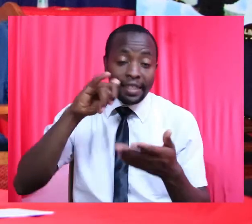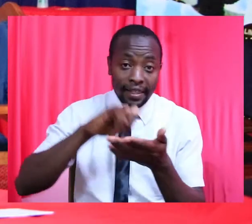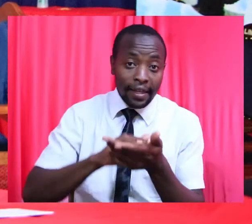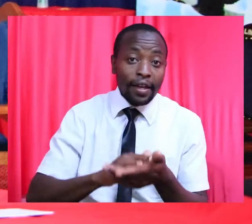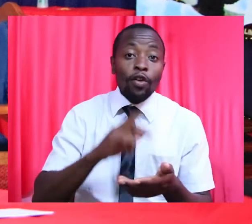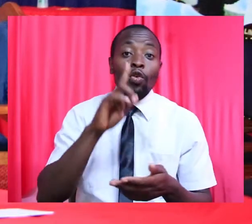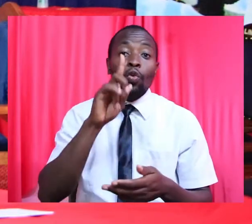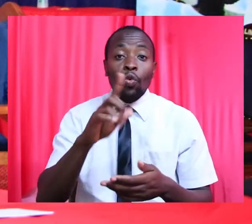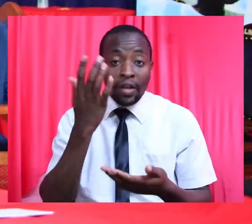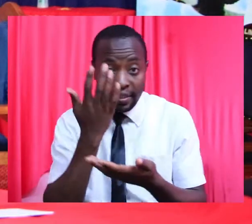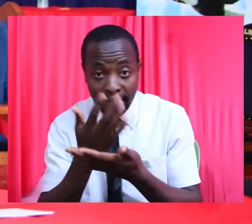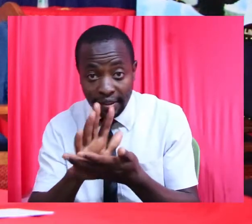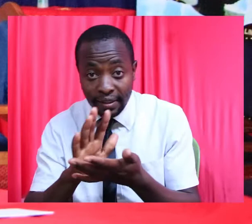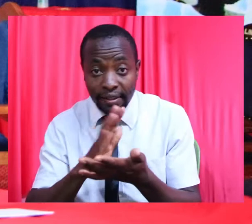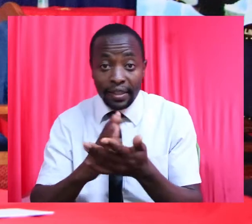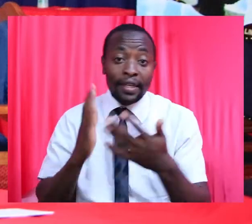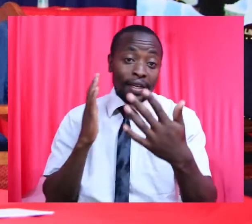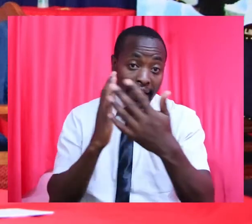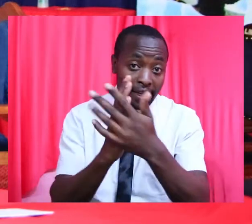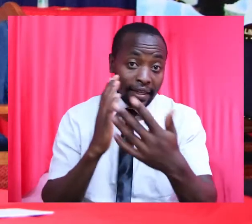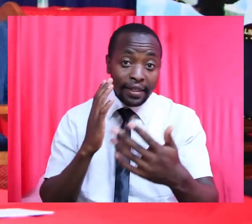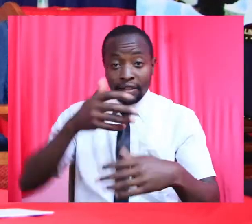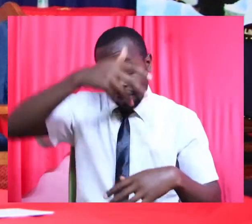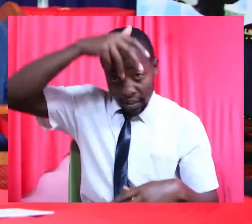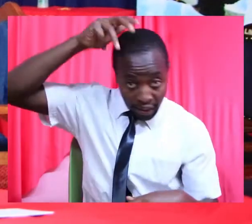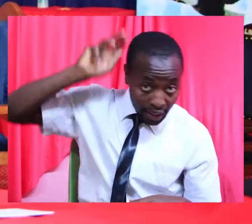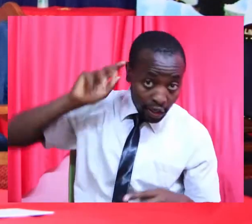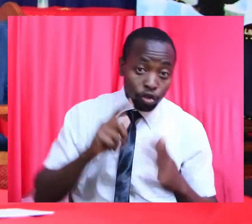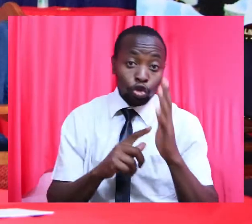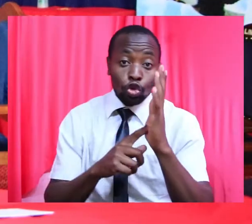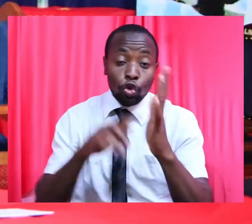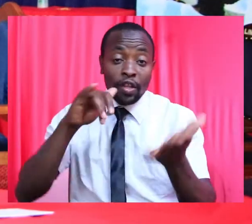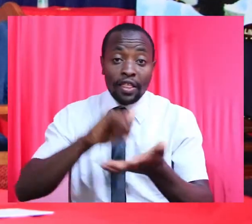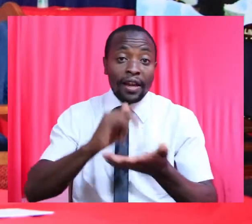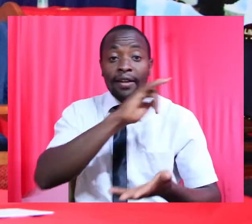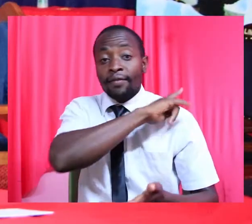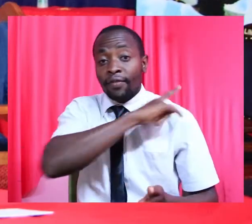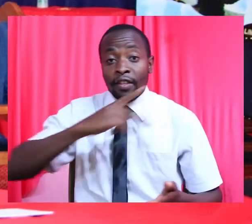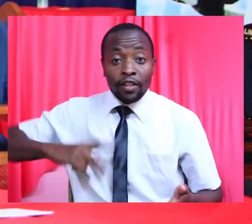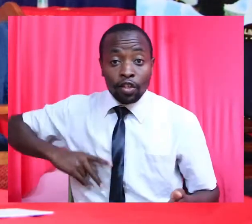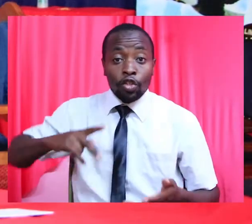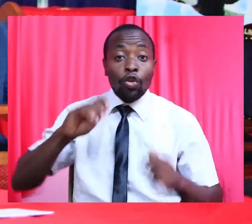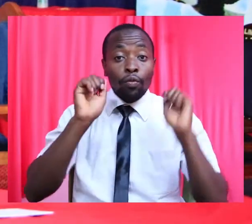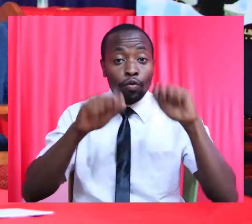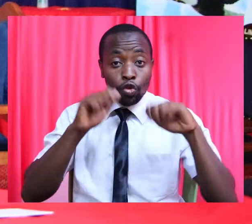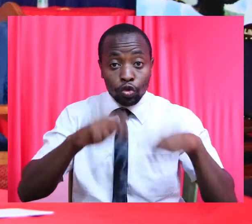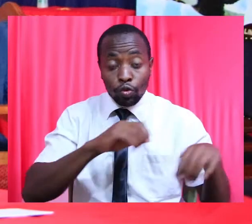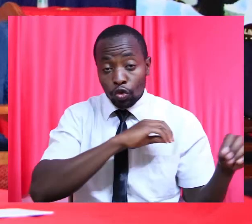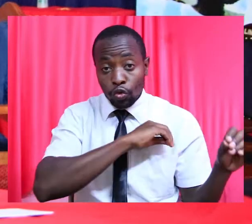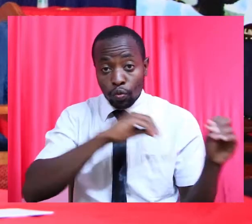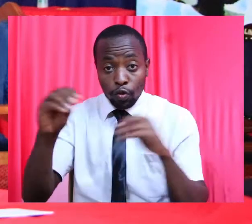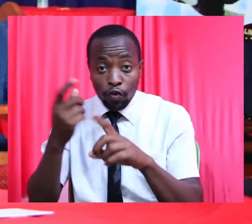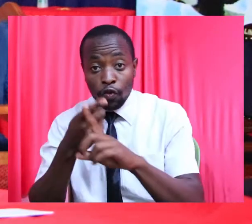one side against the lion, depicting that this particular kingdom was able to pull itself from